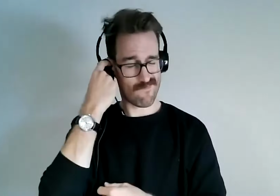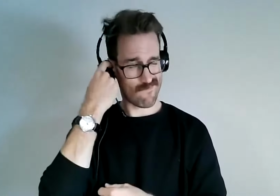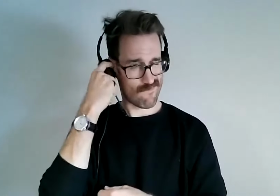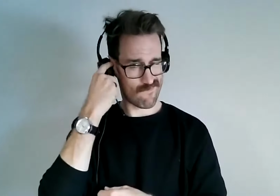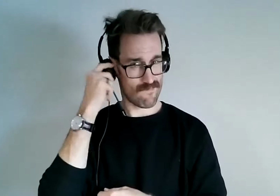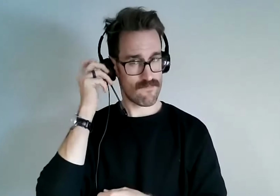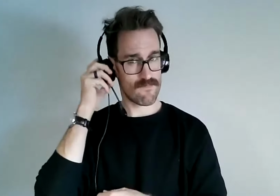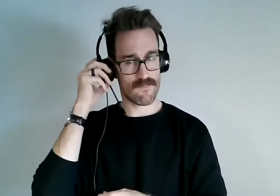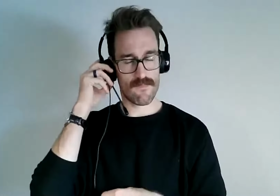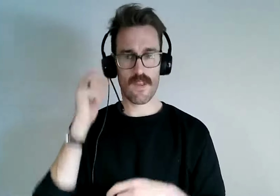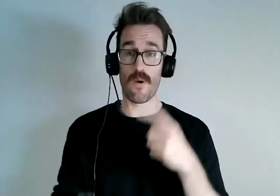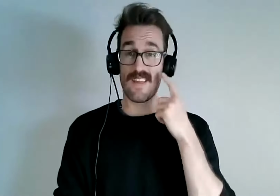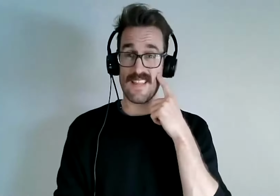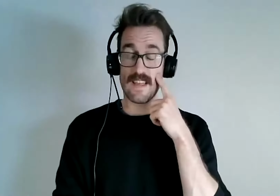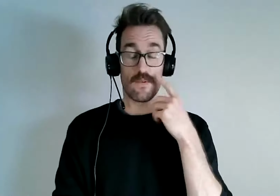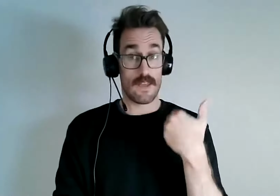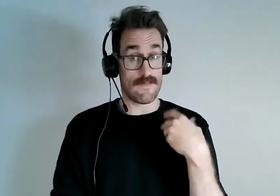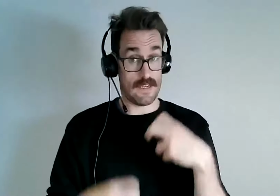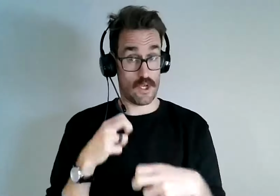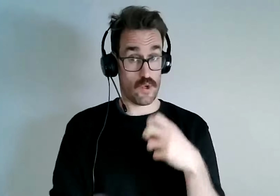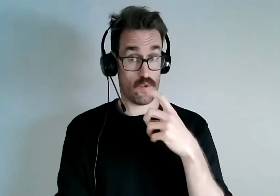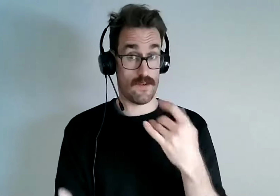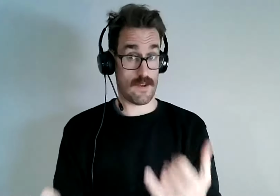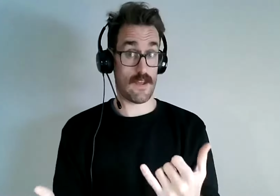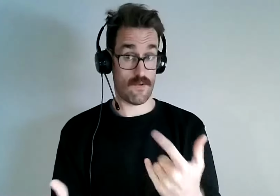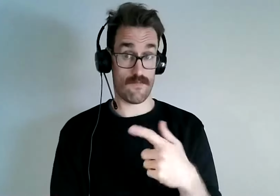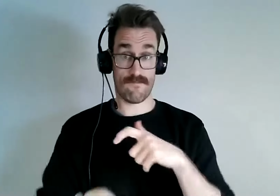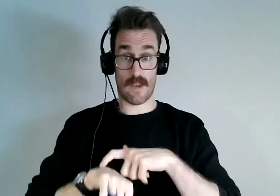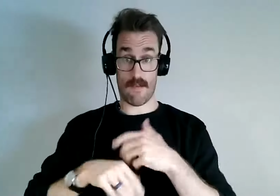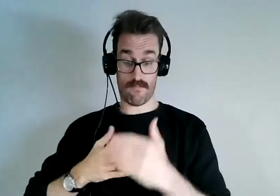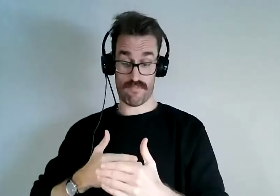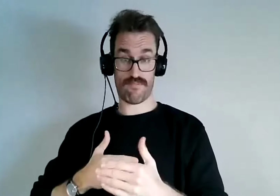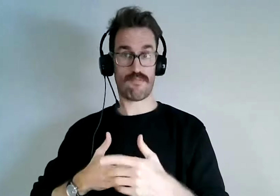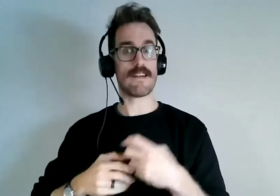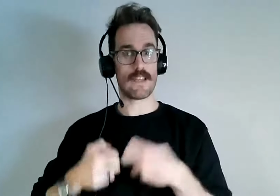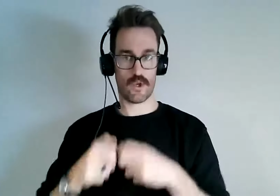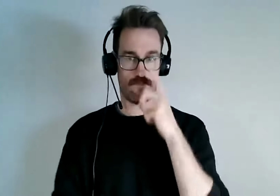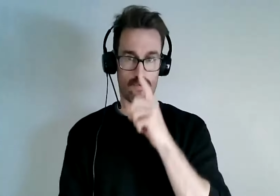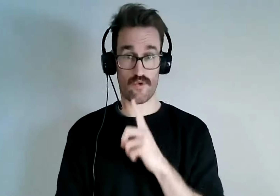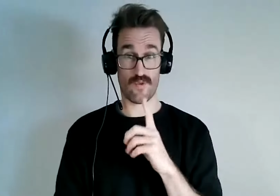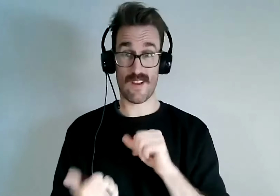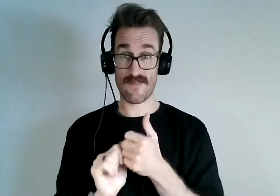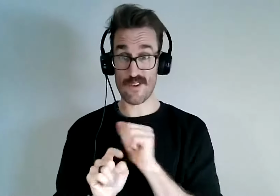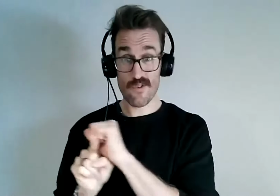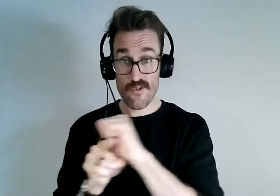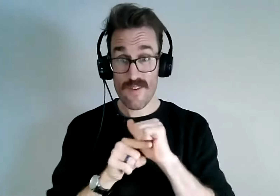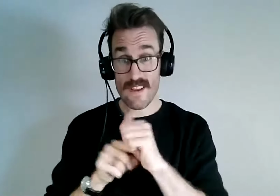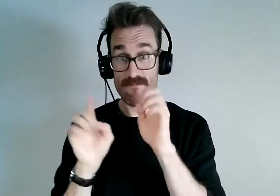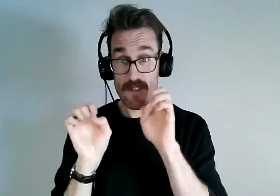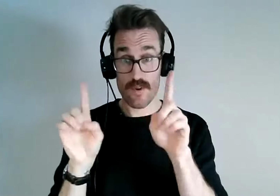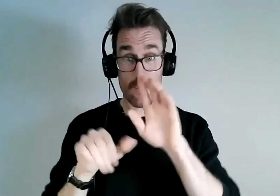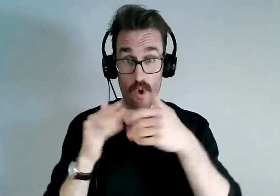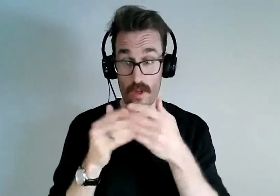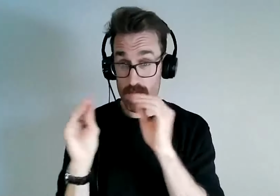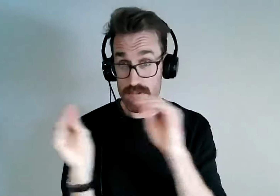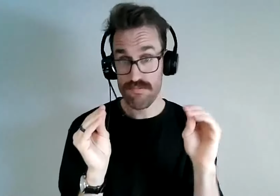can't train a lot of people all very quickly. These skill sets, the attitudes, the knowledge and skills require time and